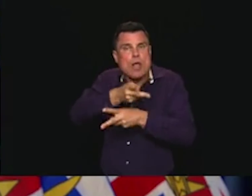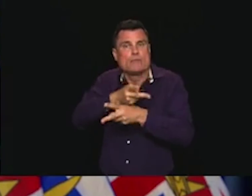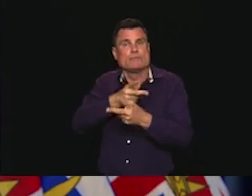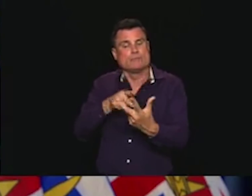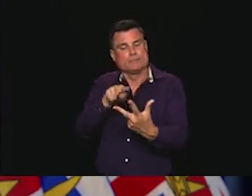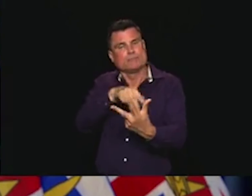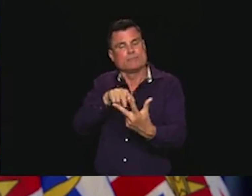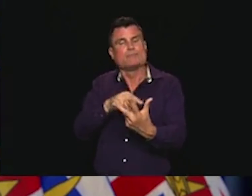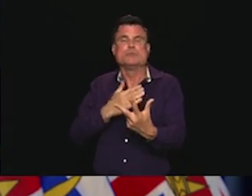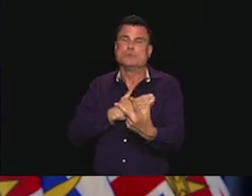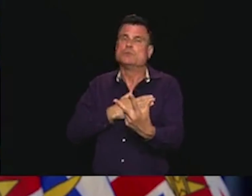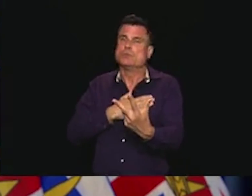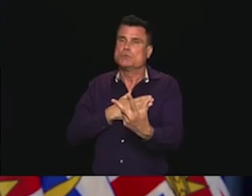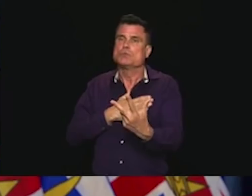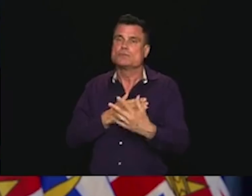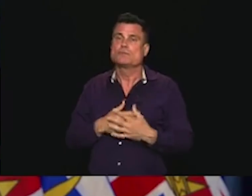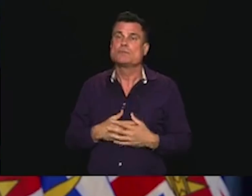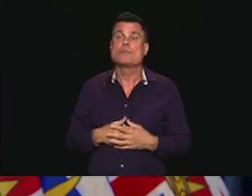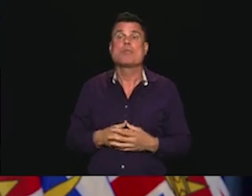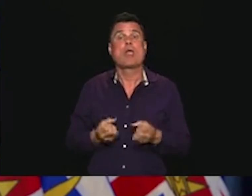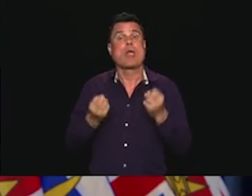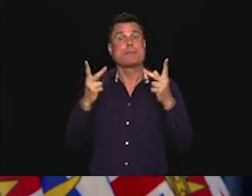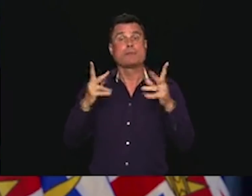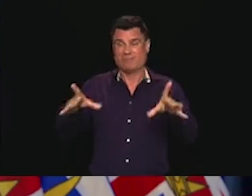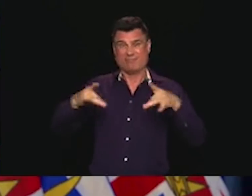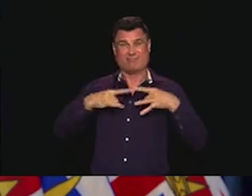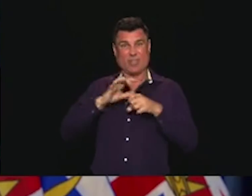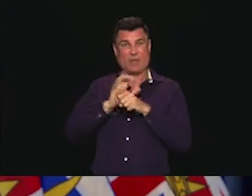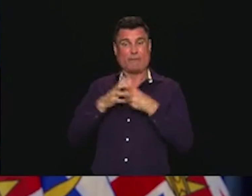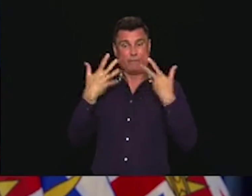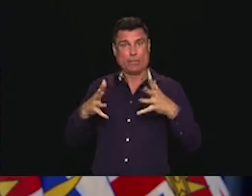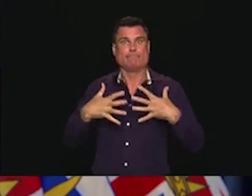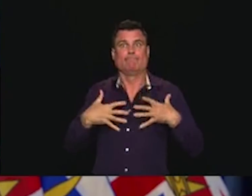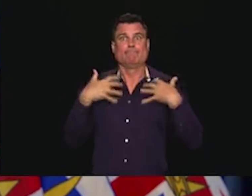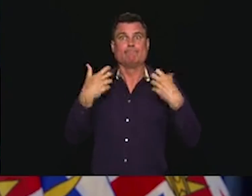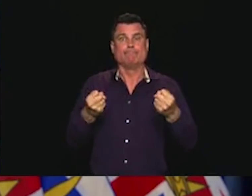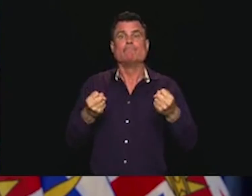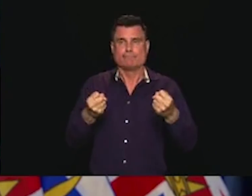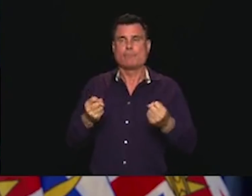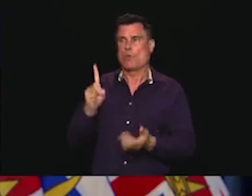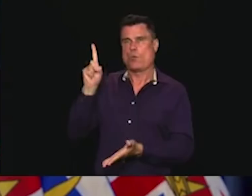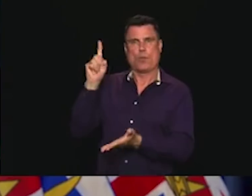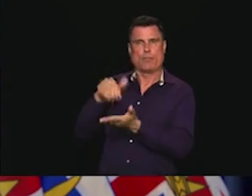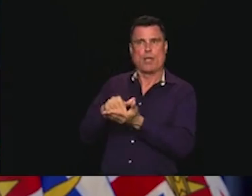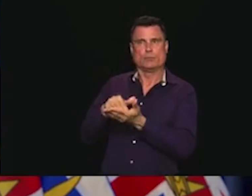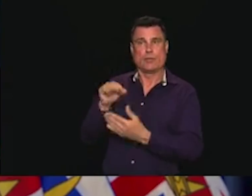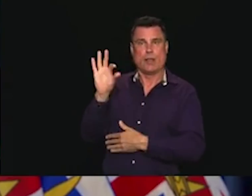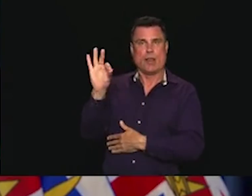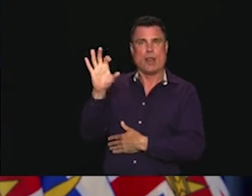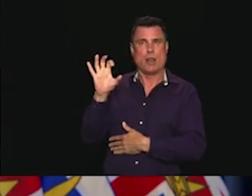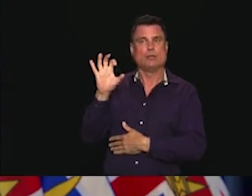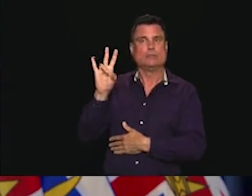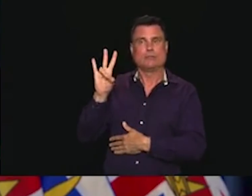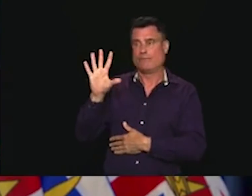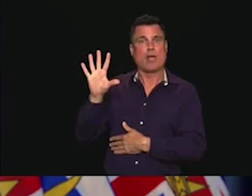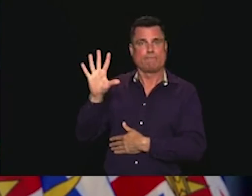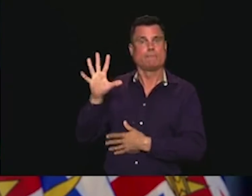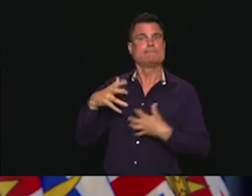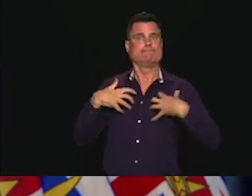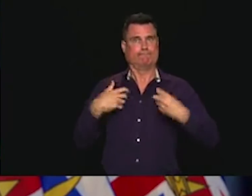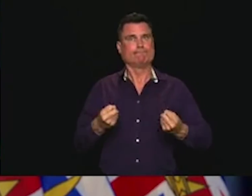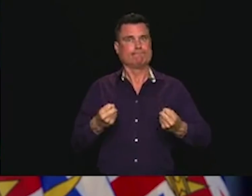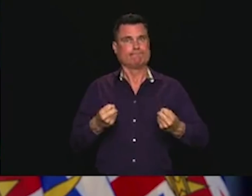of people who have died to 146. So that includes 1 in Vancouver Coastal Health and 2 people in Fraser Health,